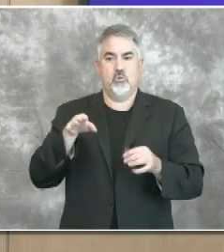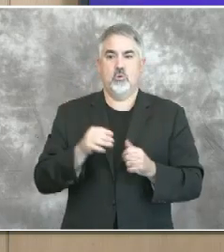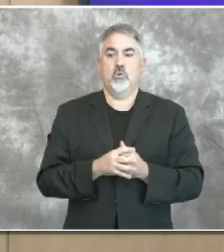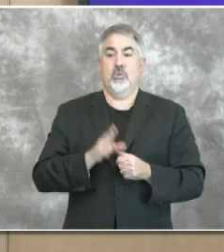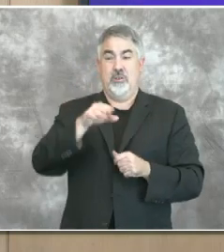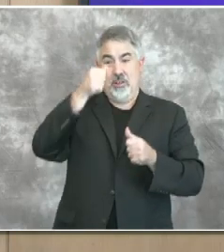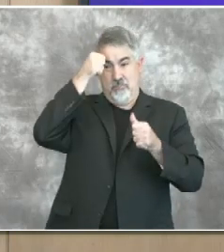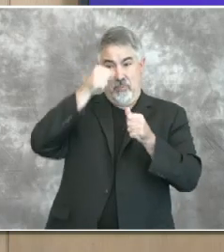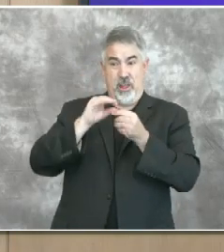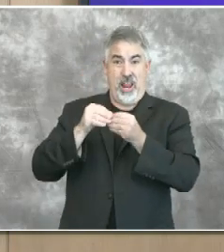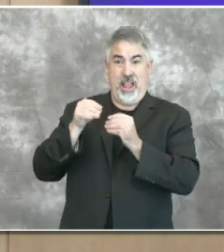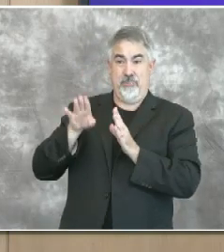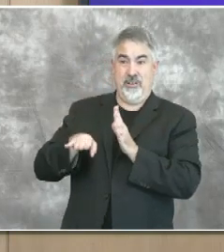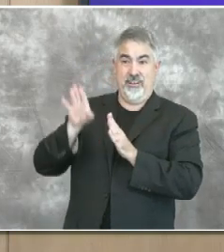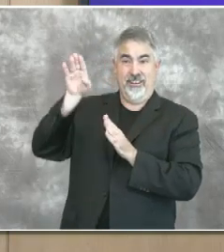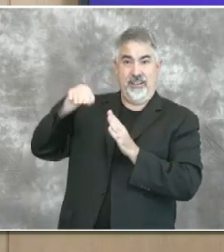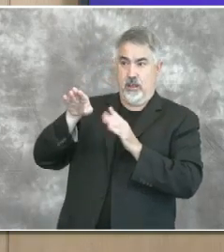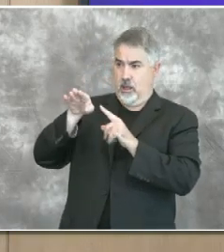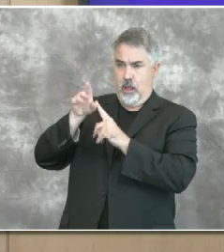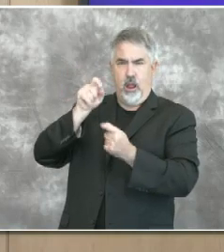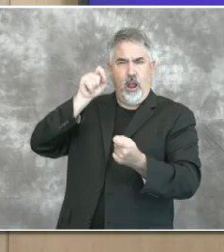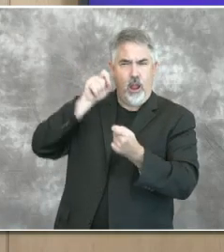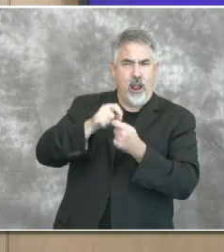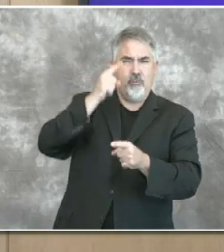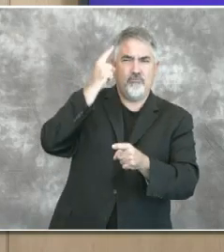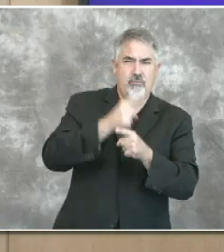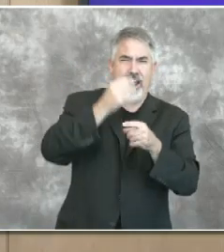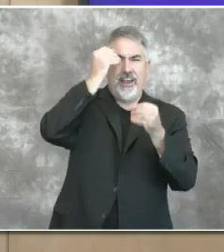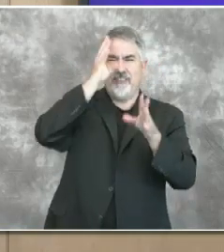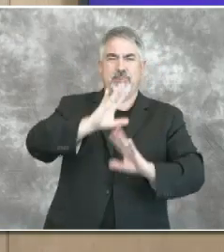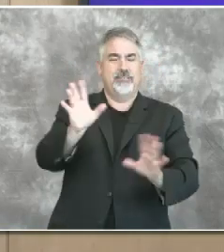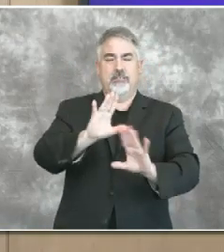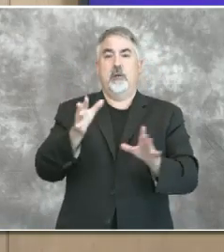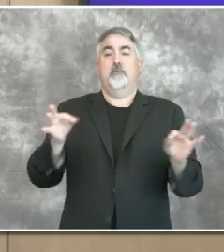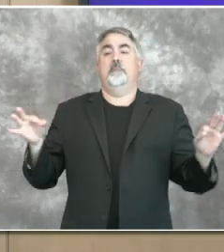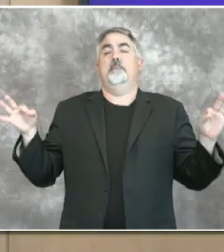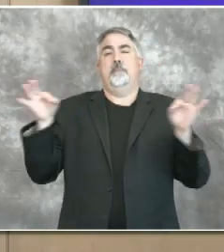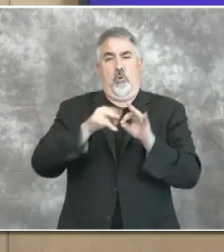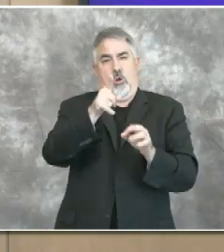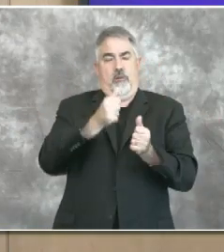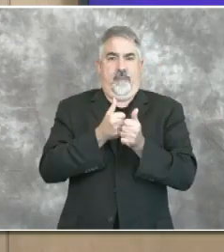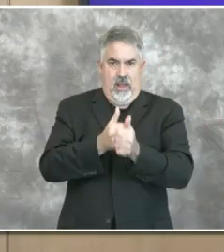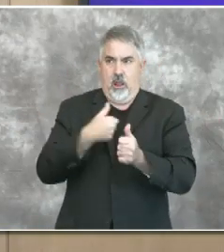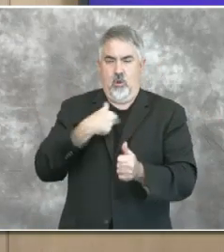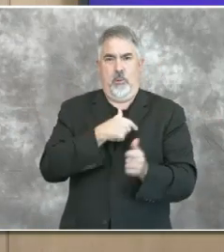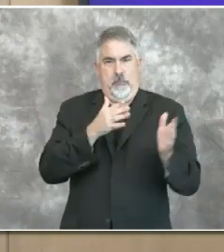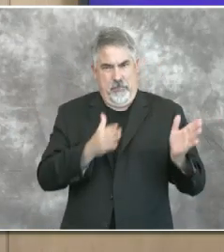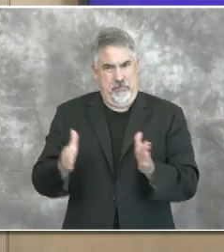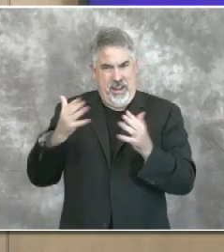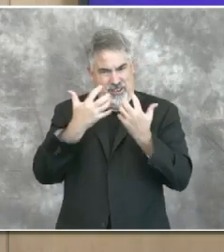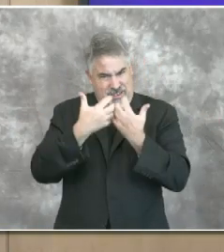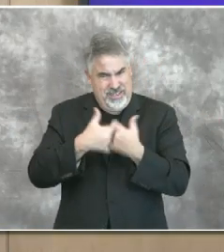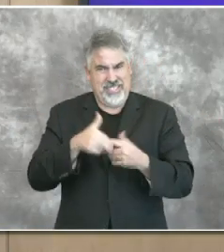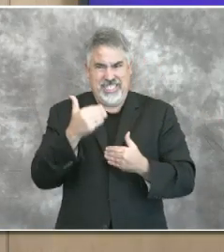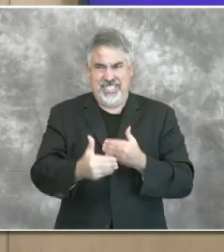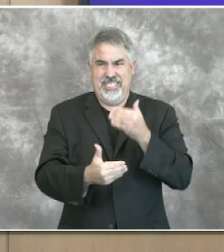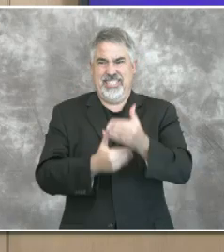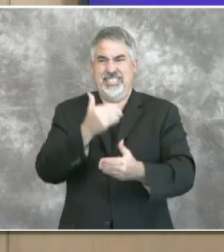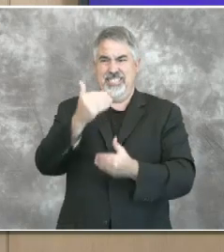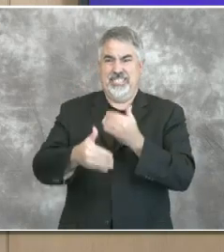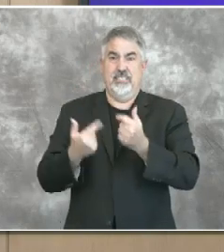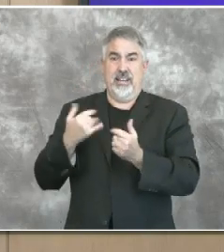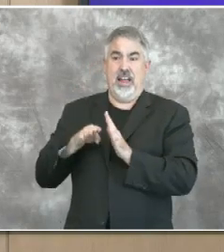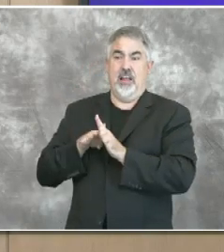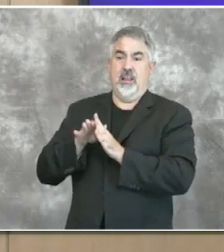amount, but we should prepare ourselves for both ups and downs. Today we're going to report 98 positive cases, which